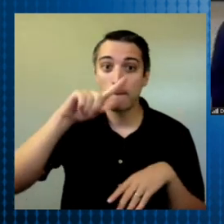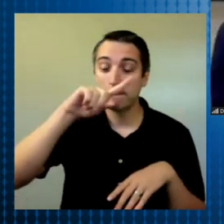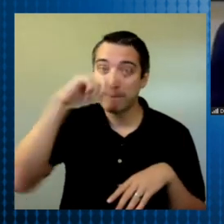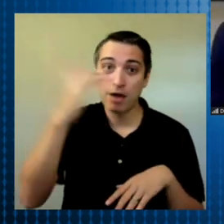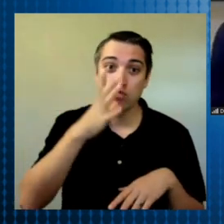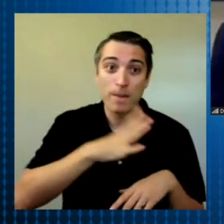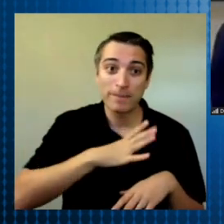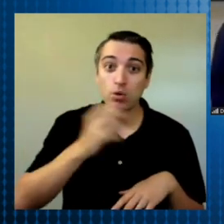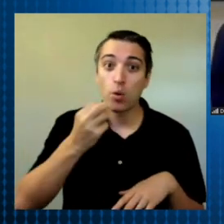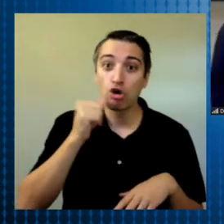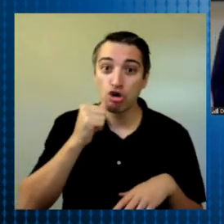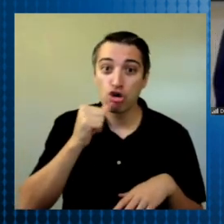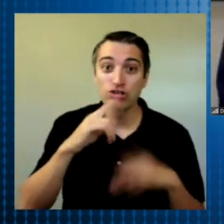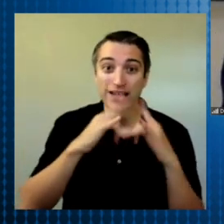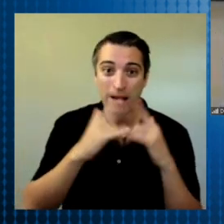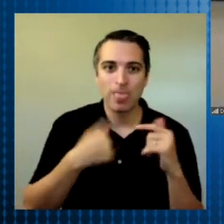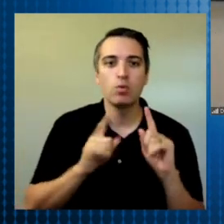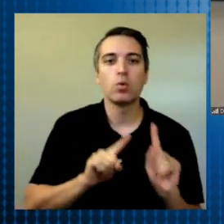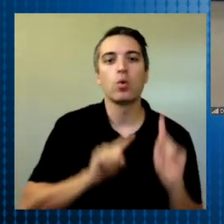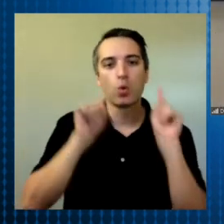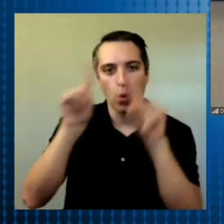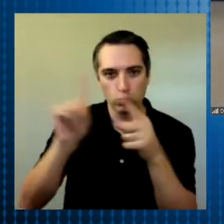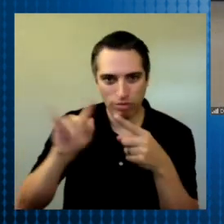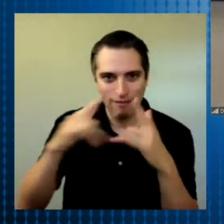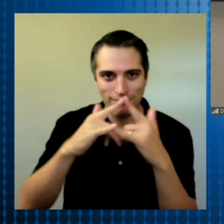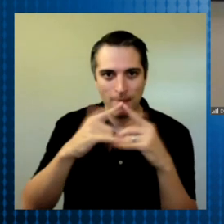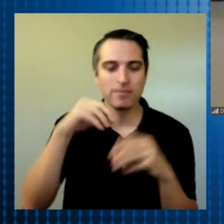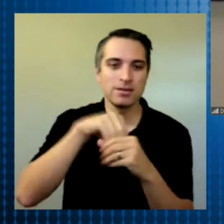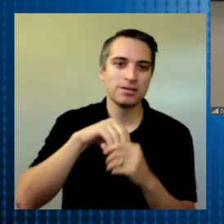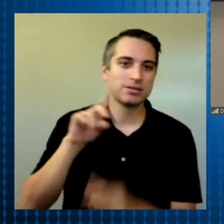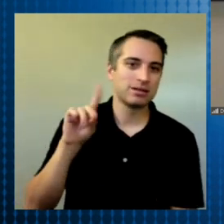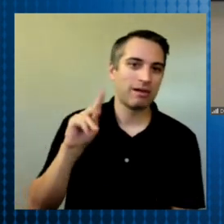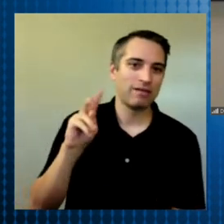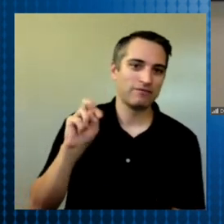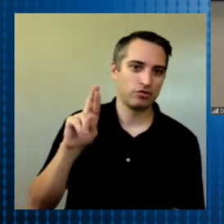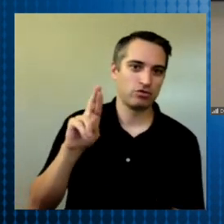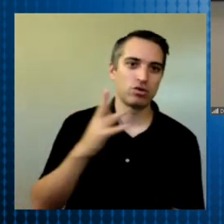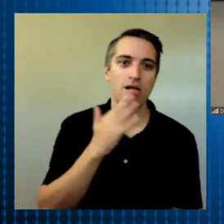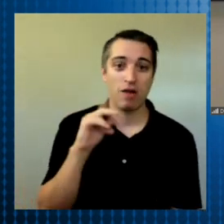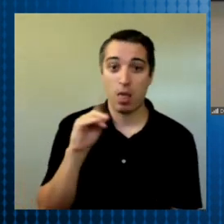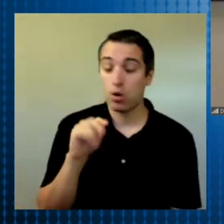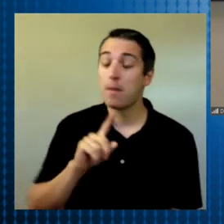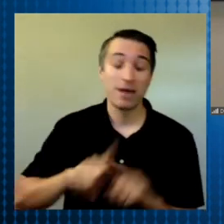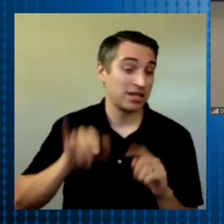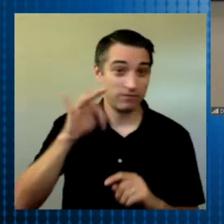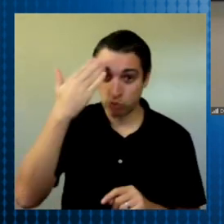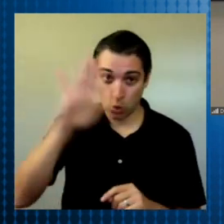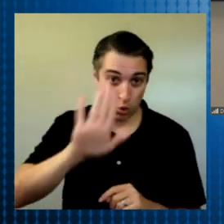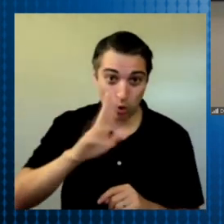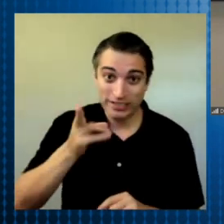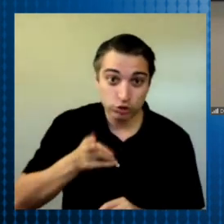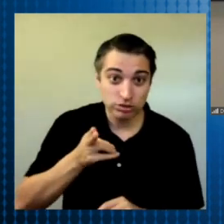to Lincoln Hills camp in Denver, Colorado. And I will just close saying this, man, if you don't know your history, if you don't